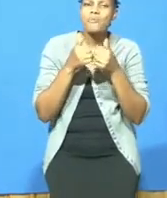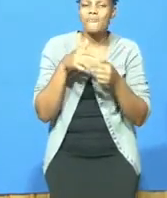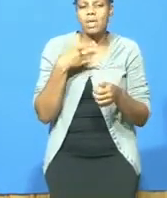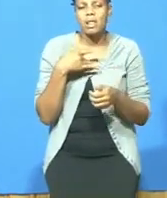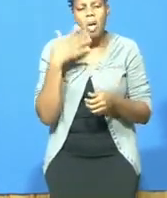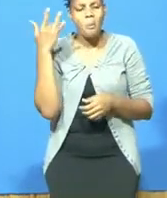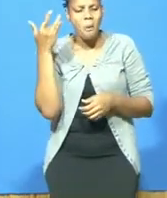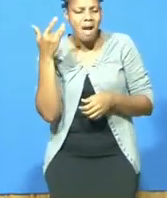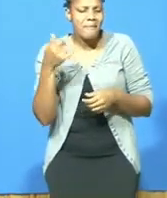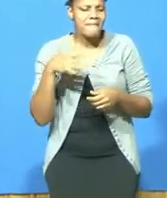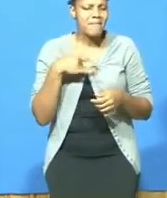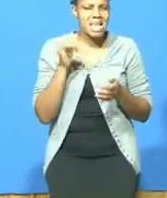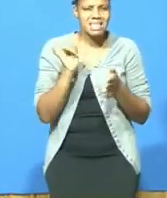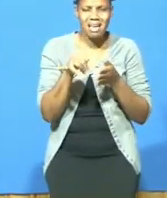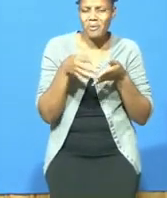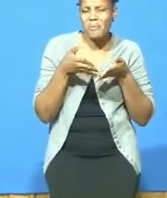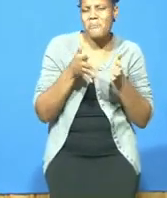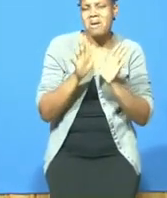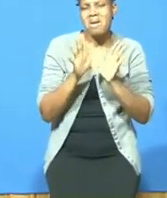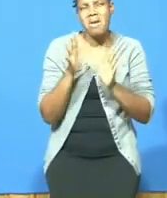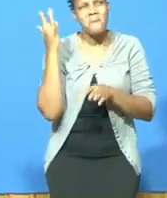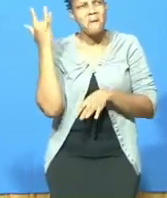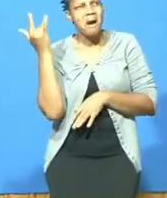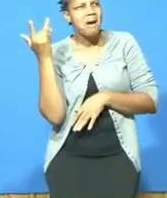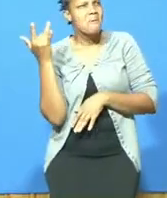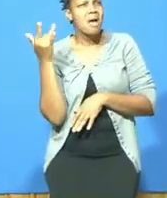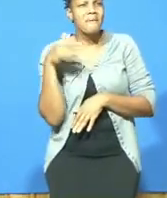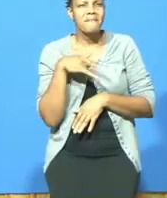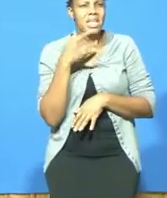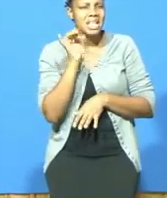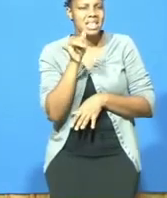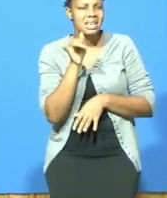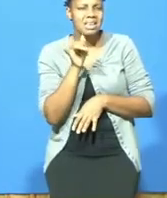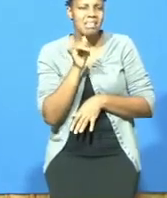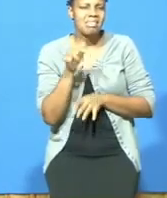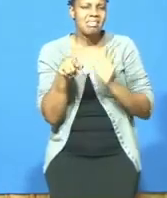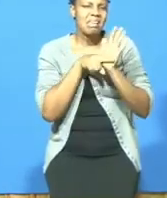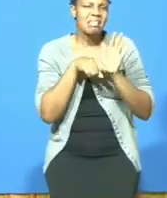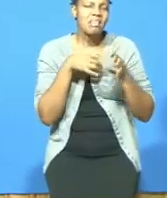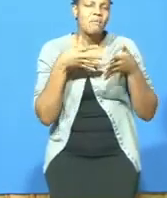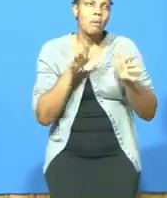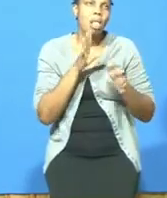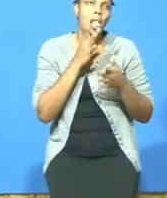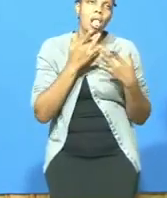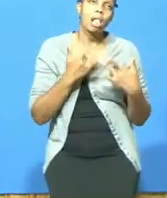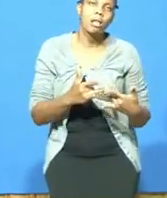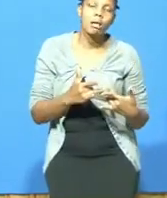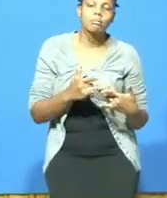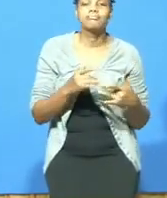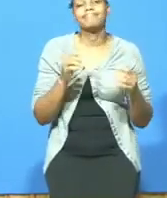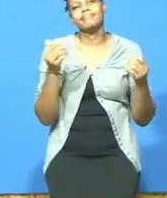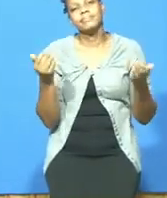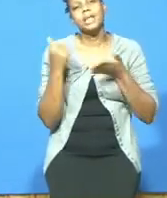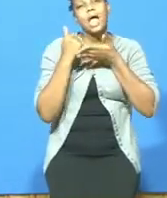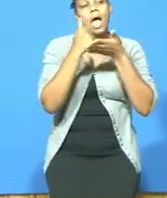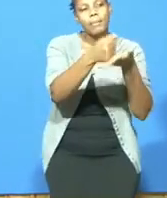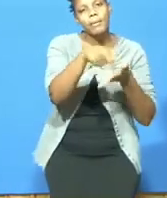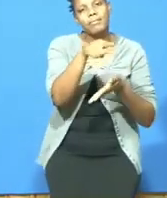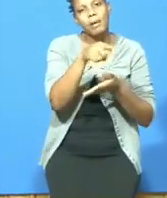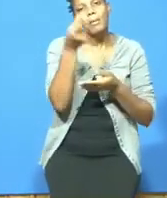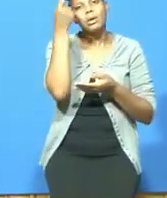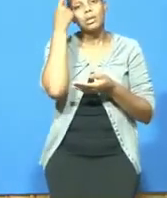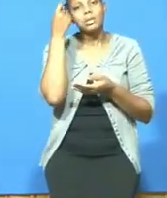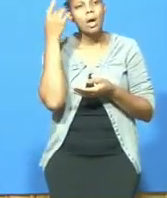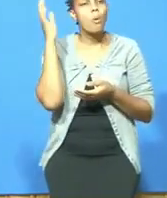feeling? Why am I feeling the way that I do? To be able to, you know, identify where in my